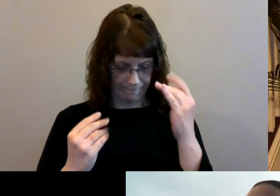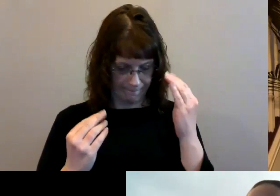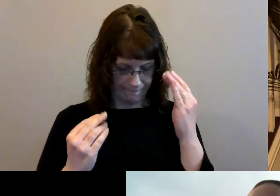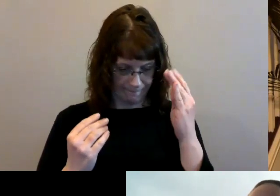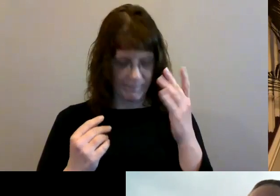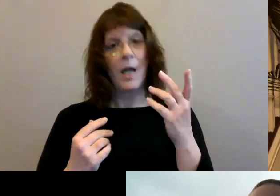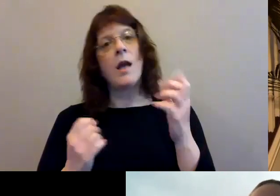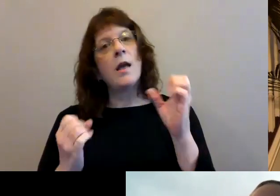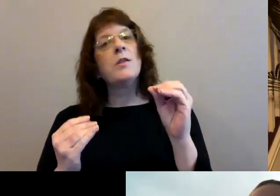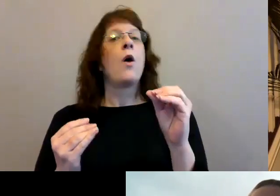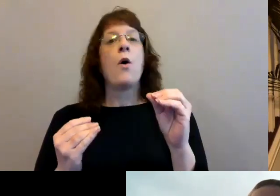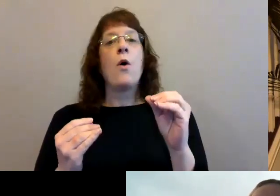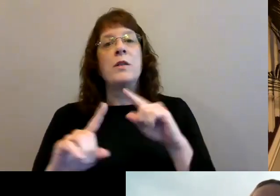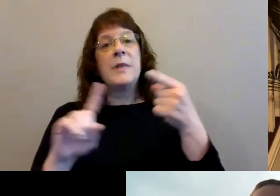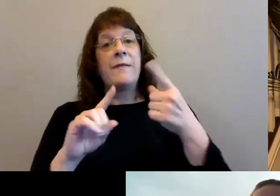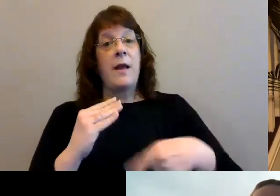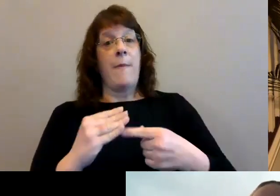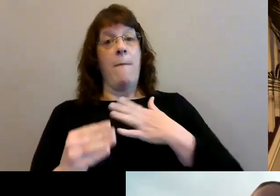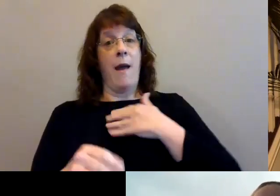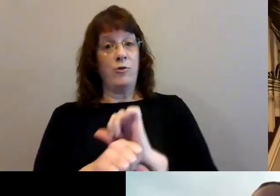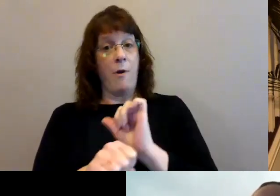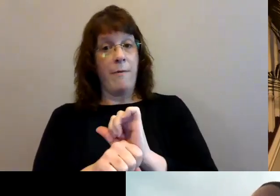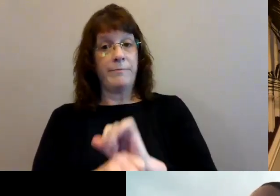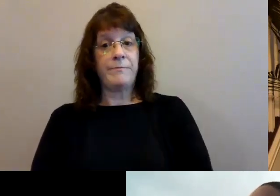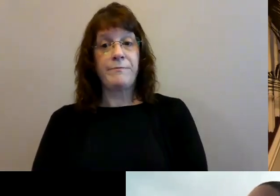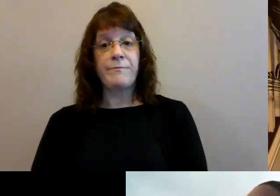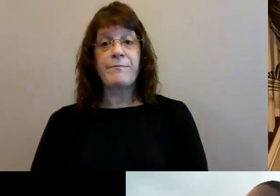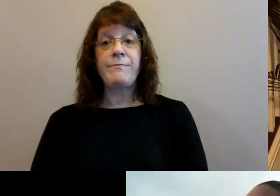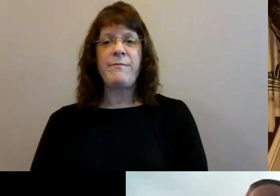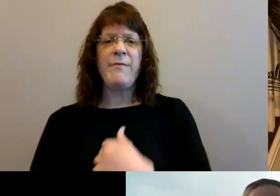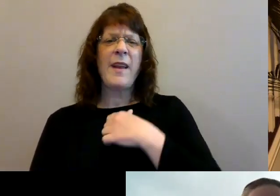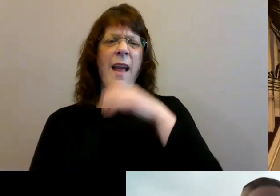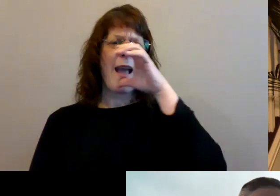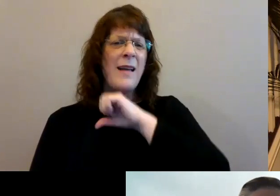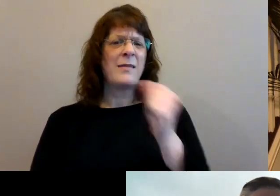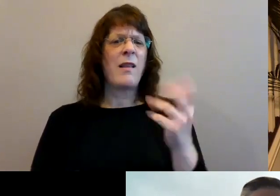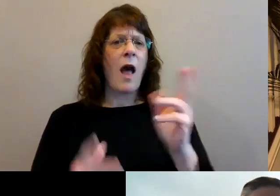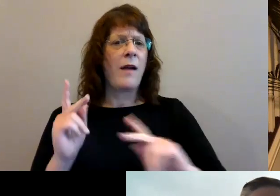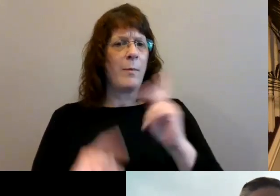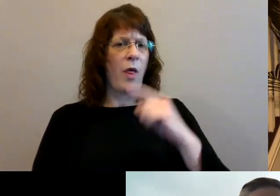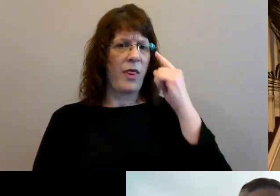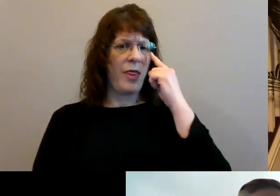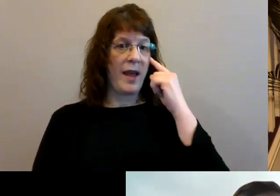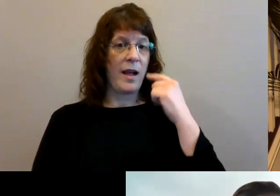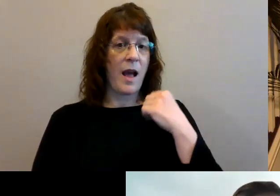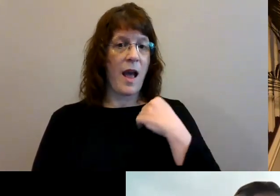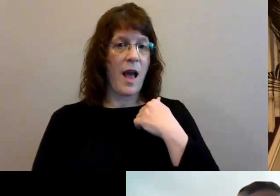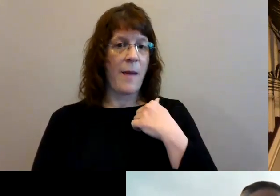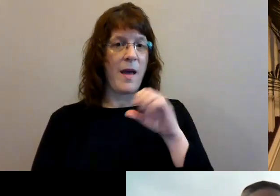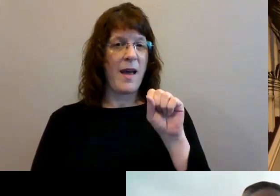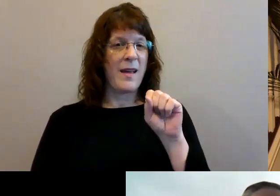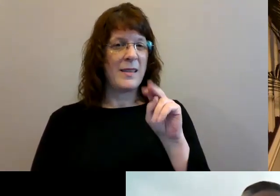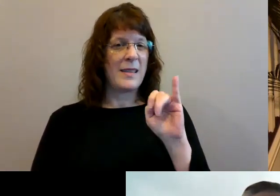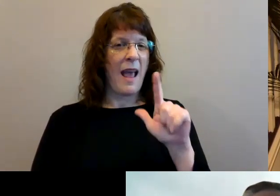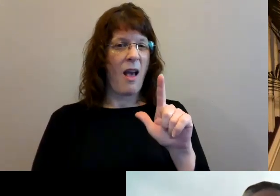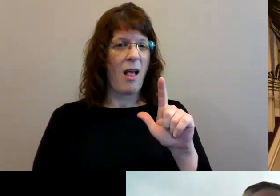Well, so specifically about my job, I guess like a lot of people think I'm a snail biologist,